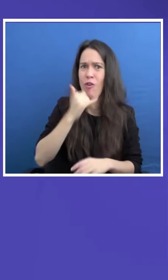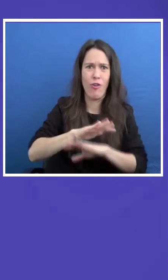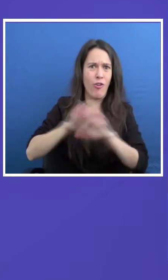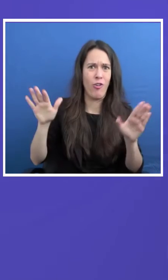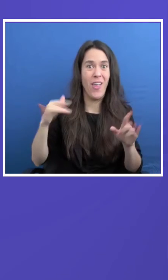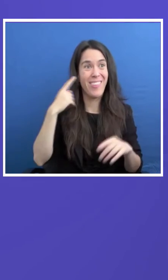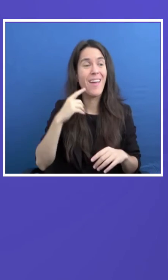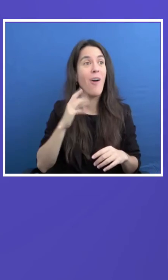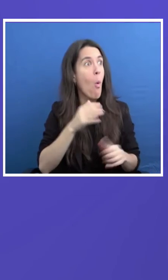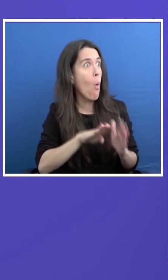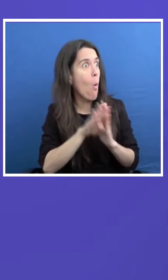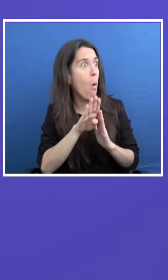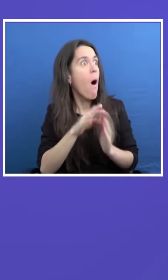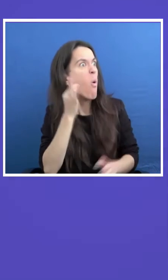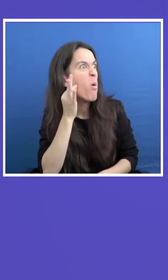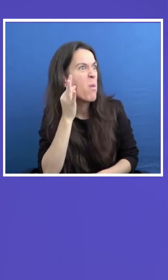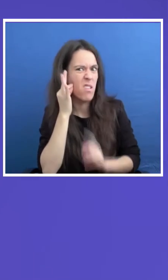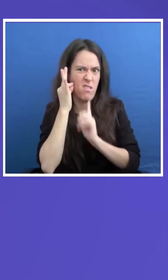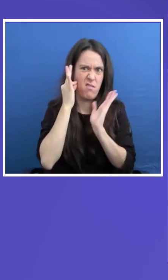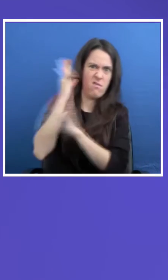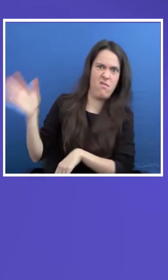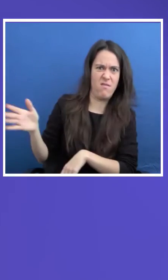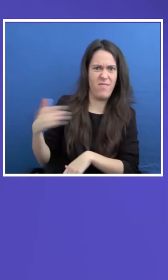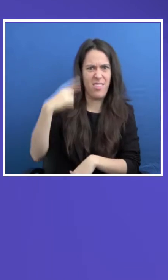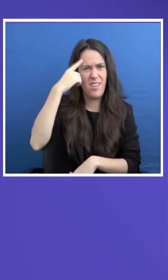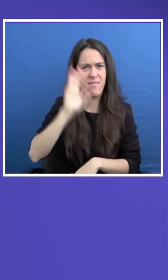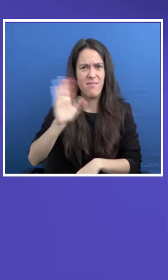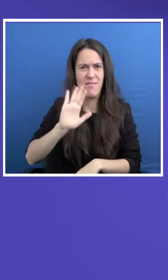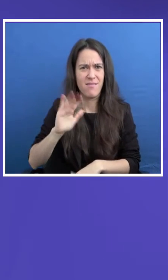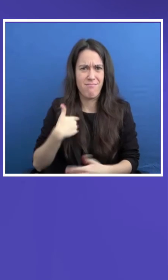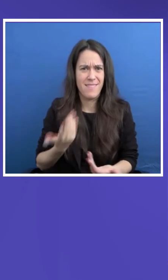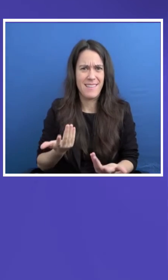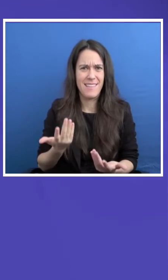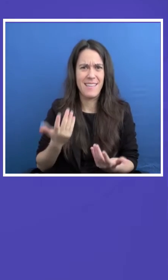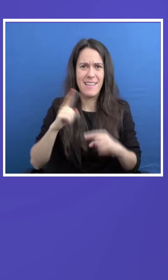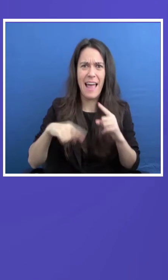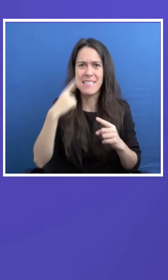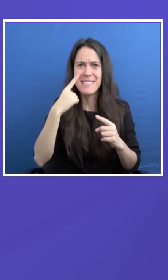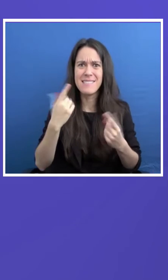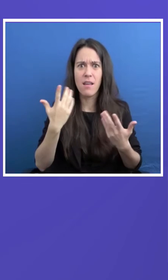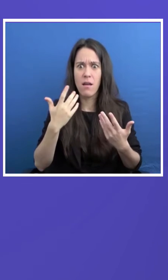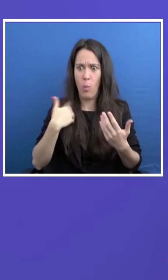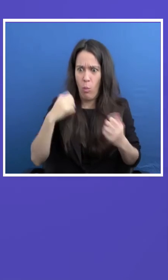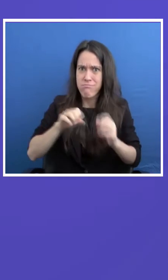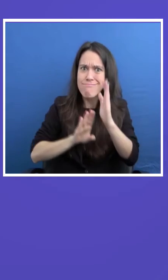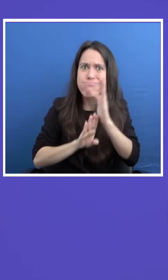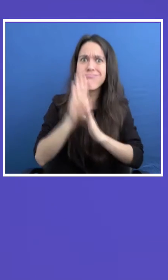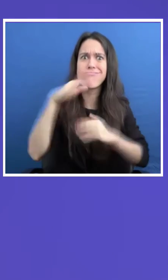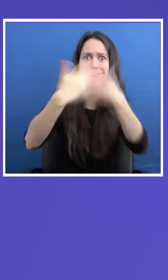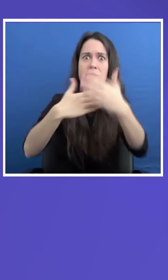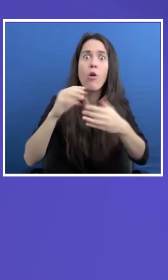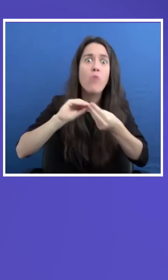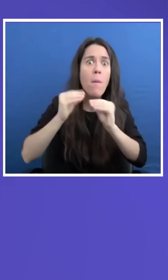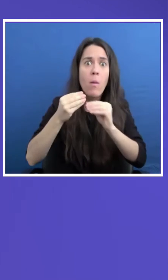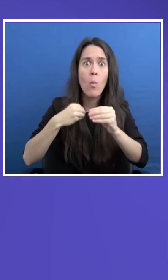can achieve everything they want as long as no one puts obstacles into their ways. And I see these gender stereotypes that we